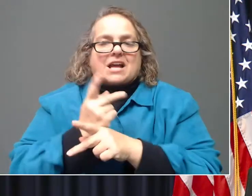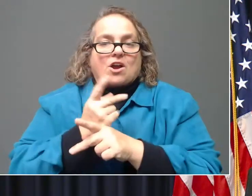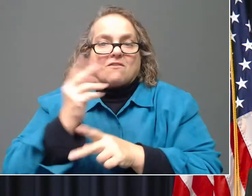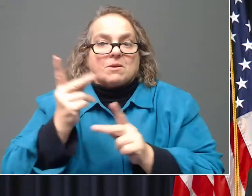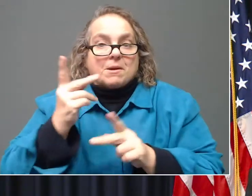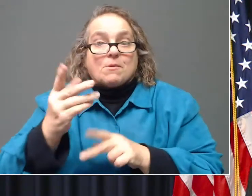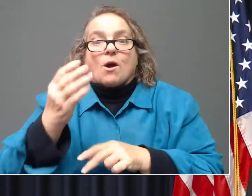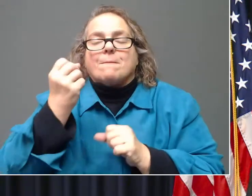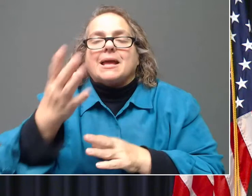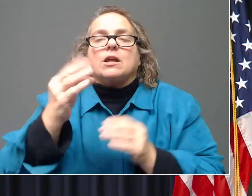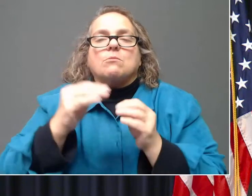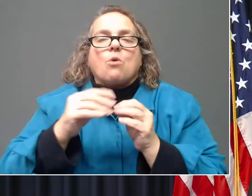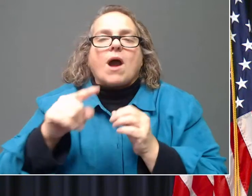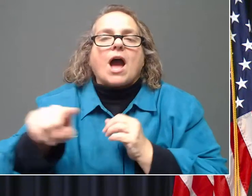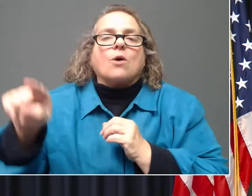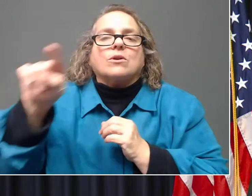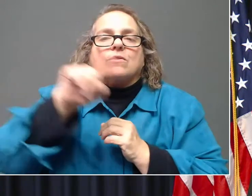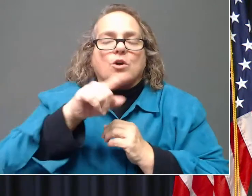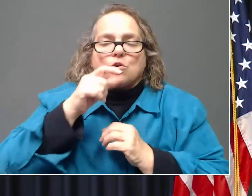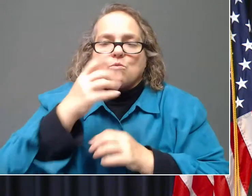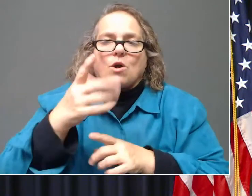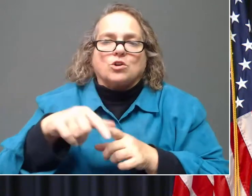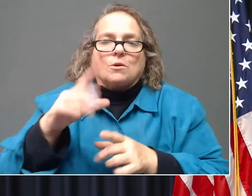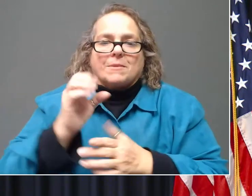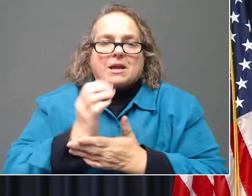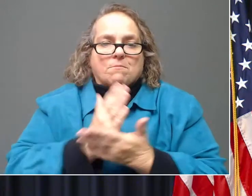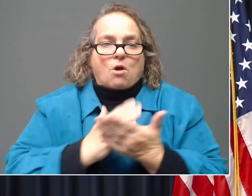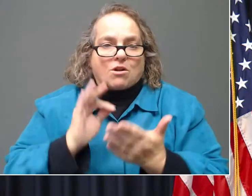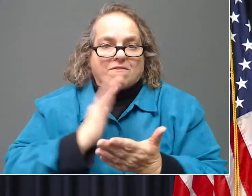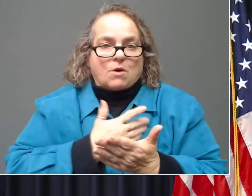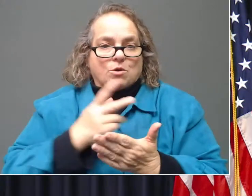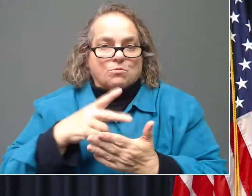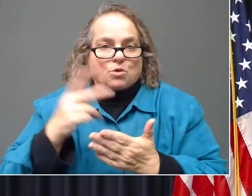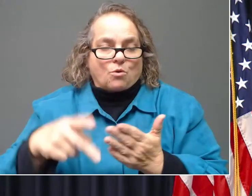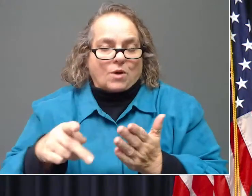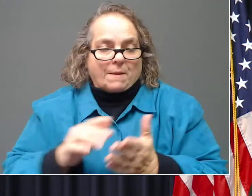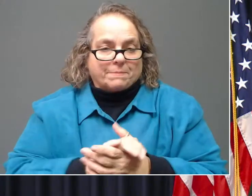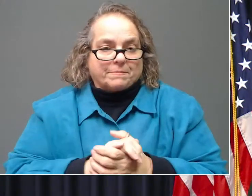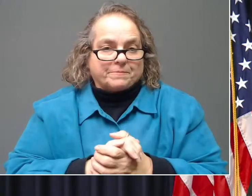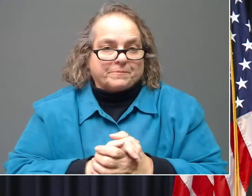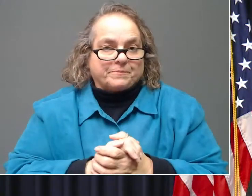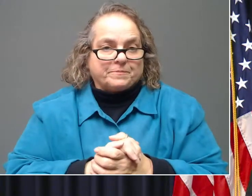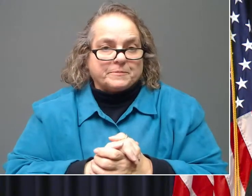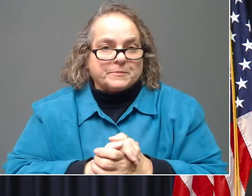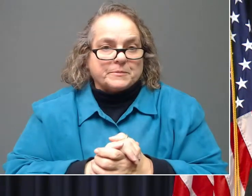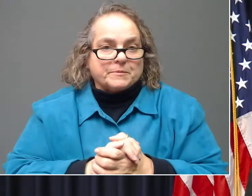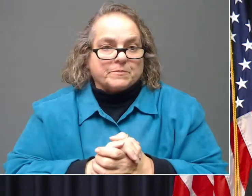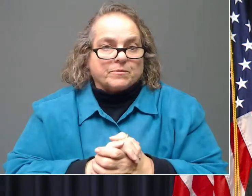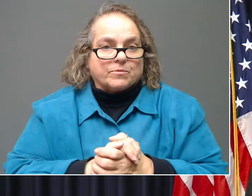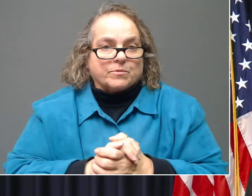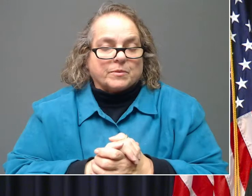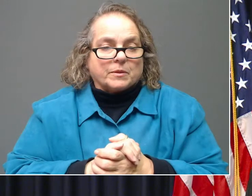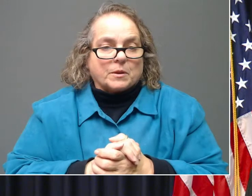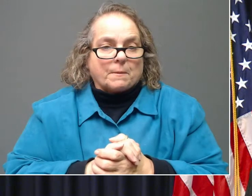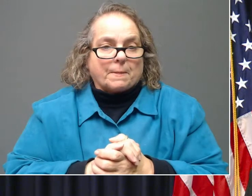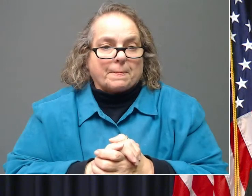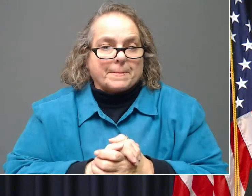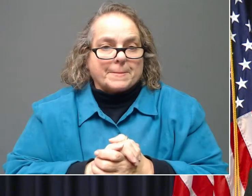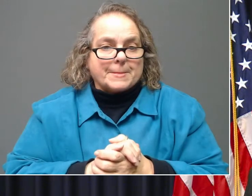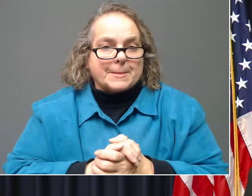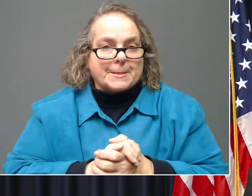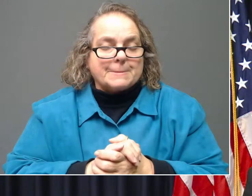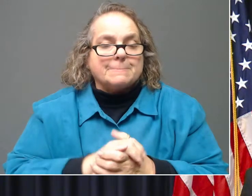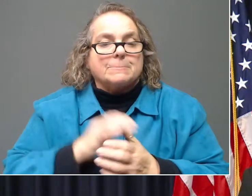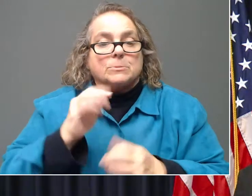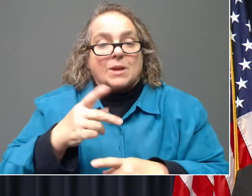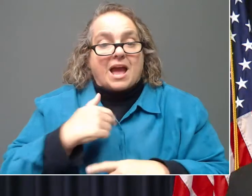out there that want to be a part of our program, and we are going to get into the program. All right, I got a question here